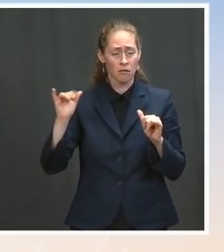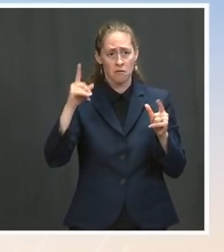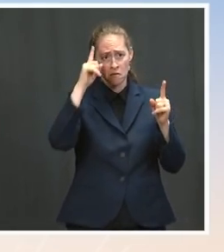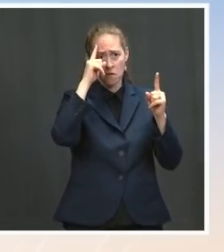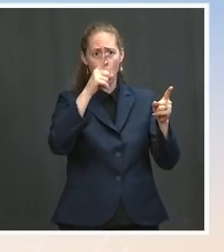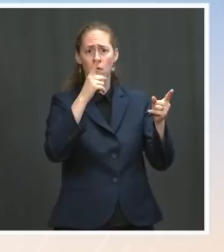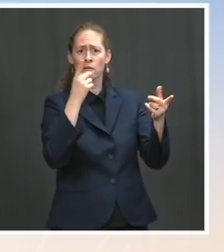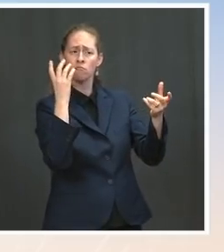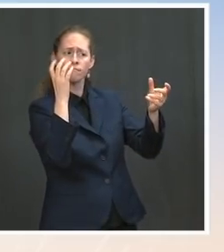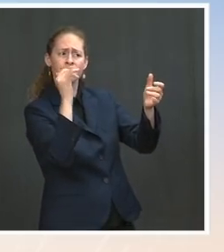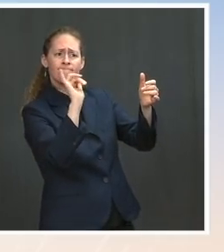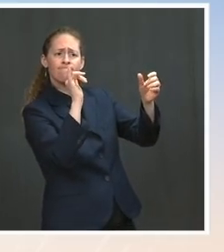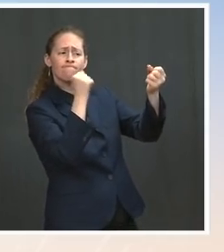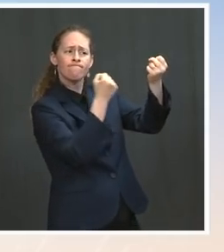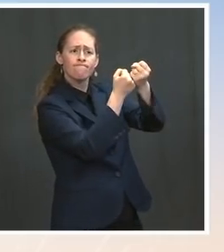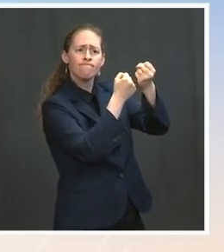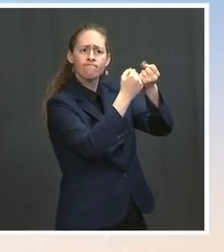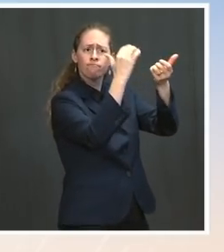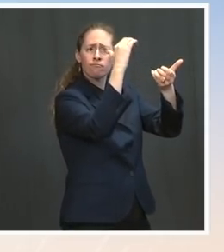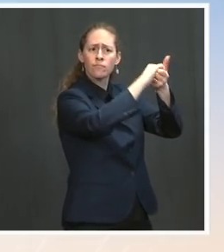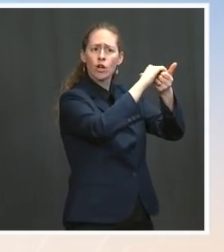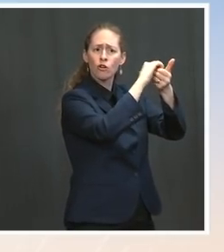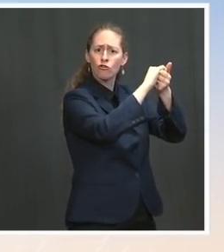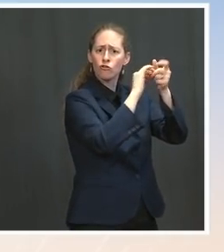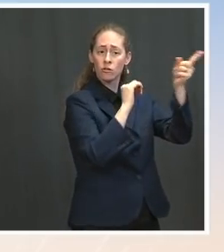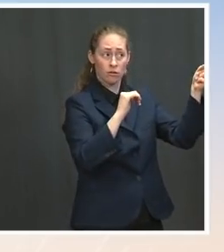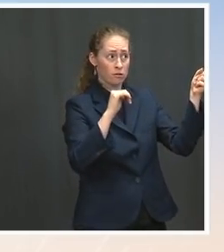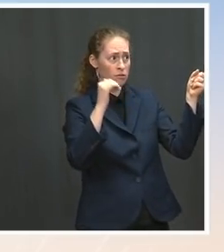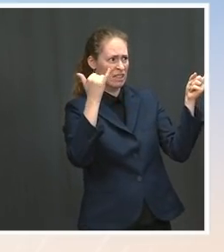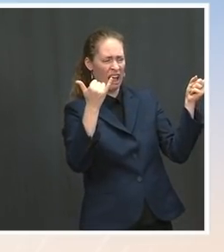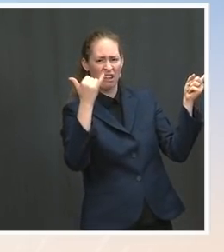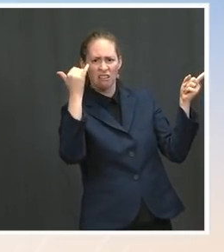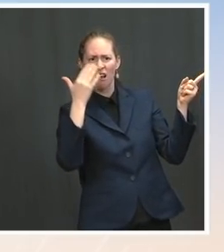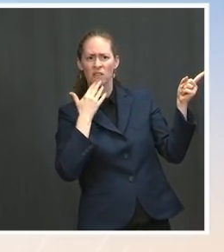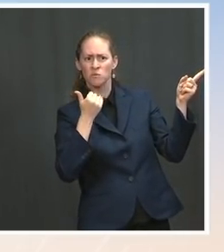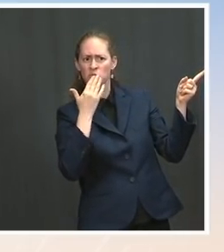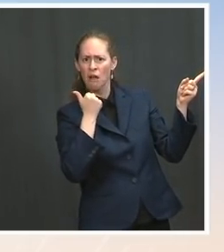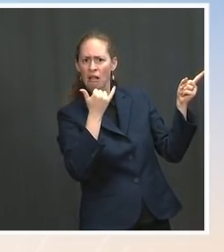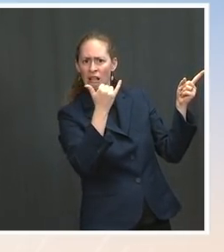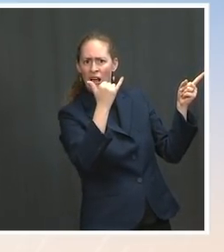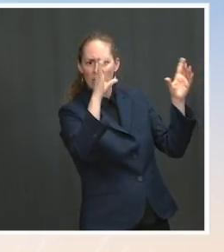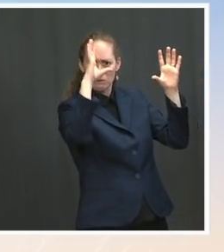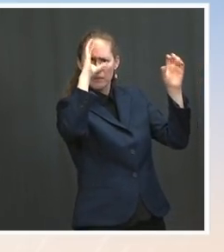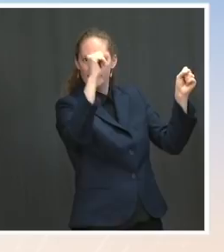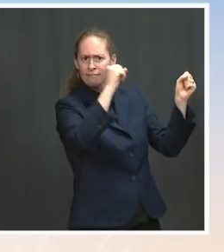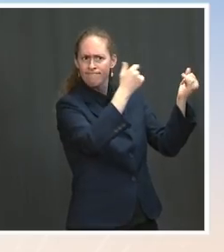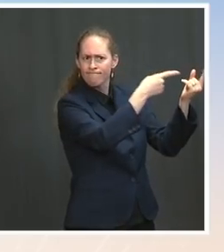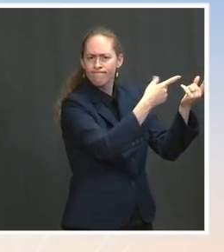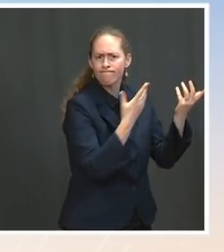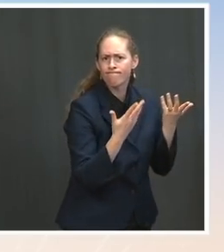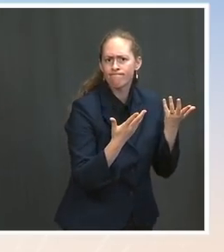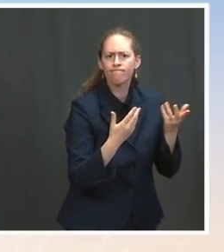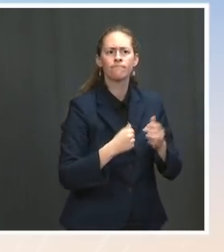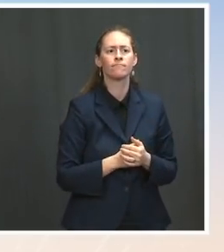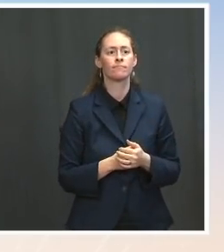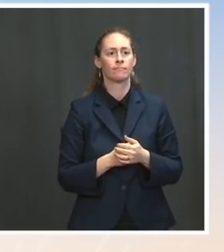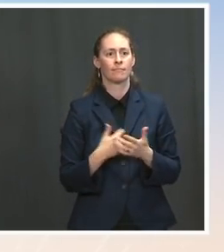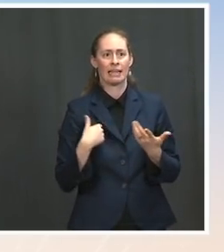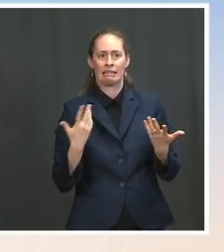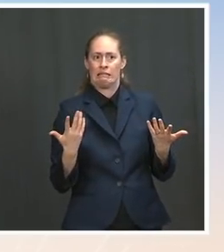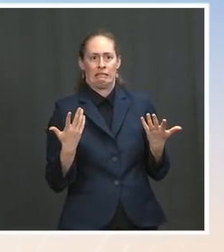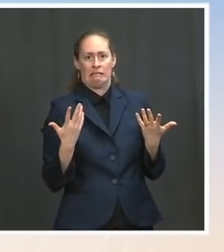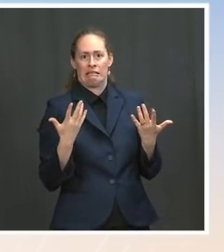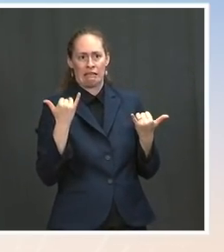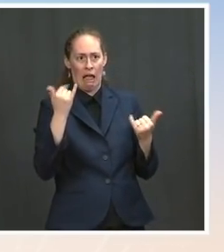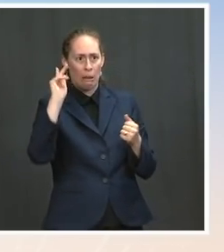Bennett? Well, we're not going to weigh in on an ongoing political process in a foreign country. In Israel or anywhere in the world. I